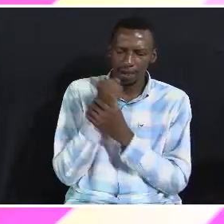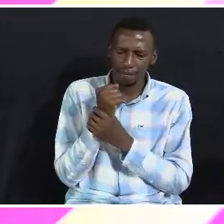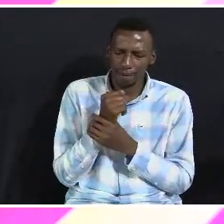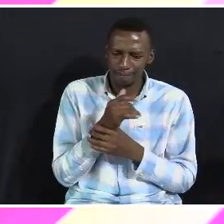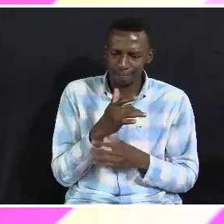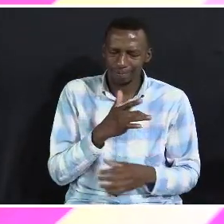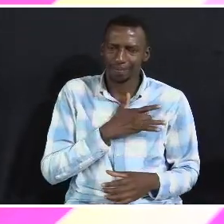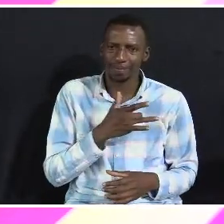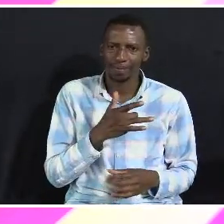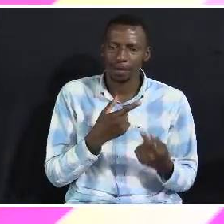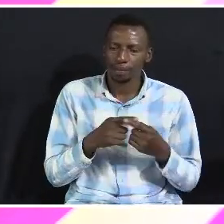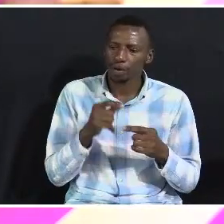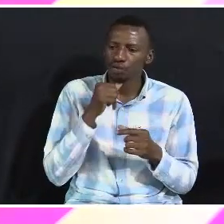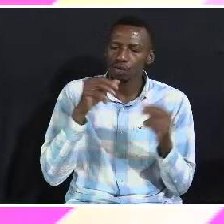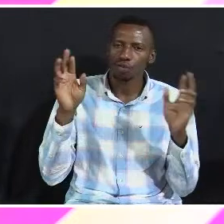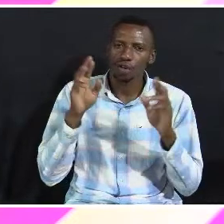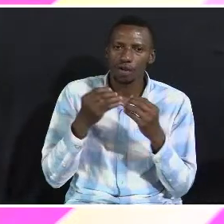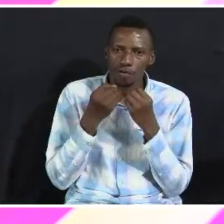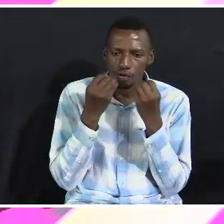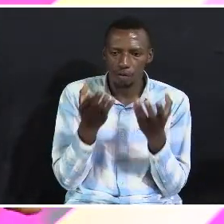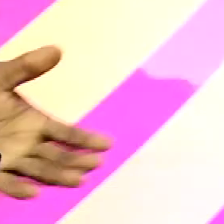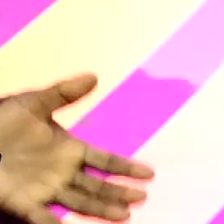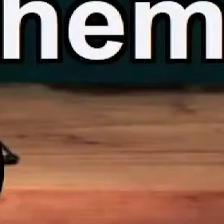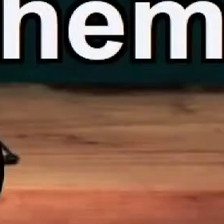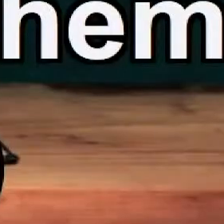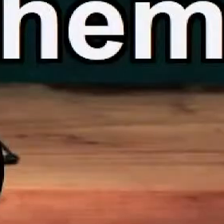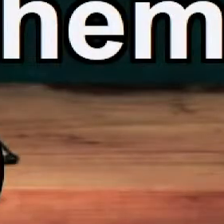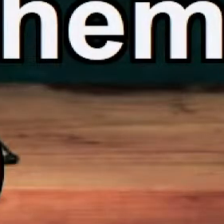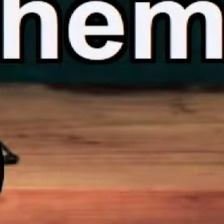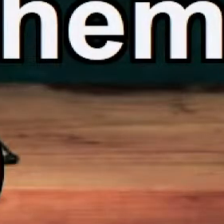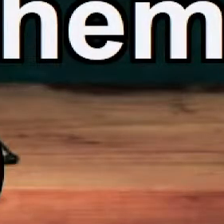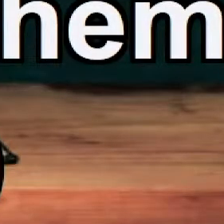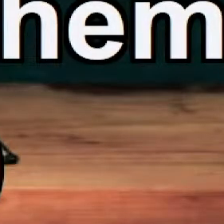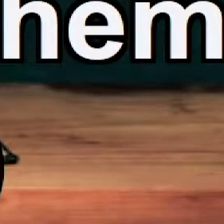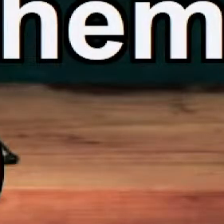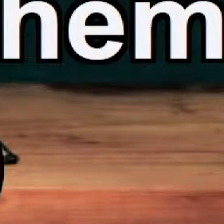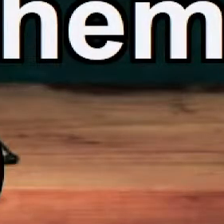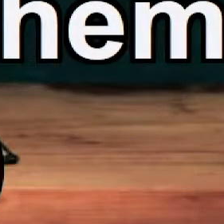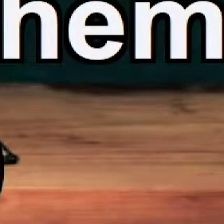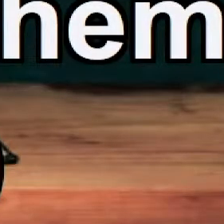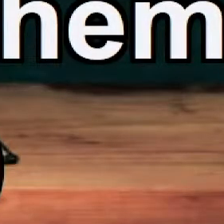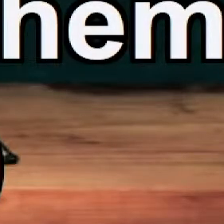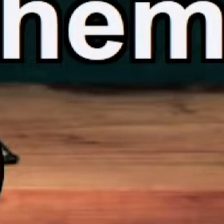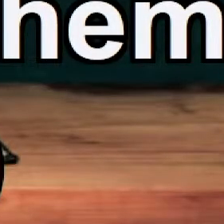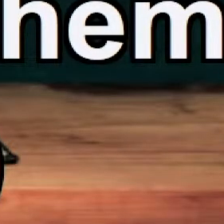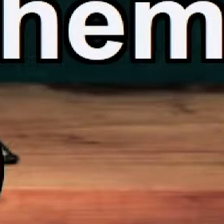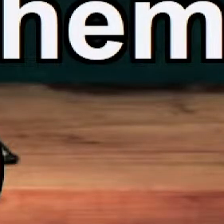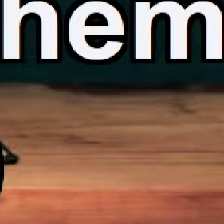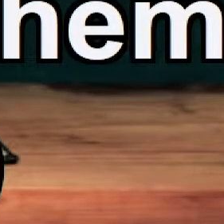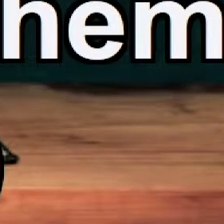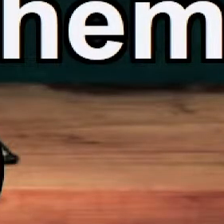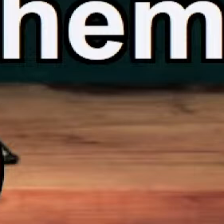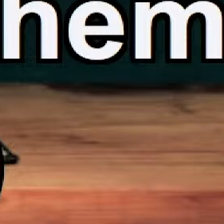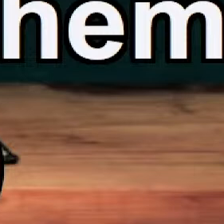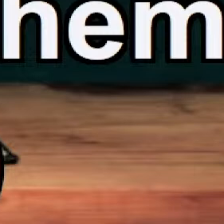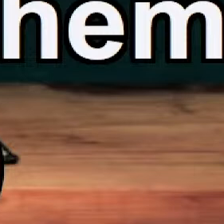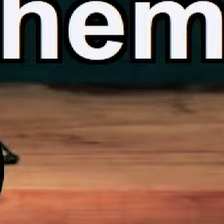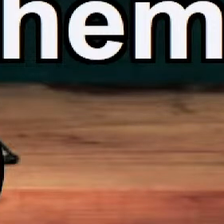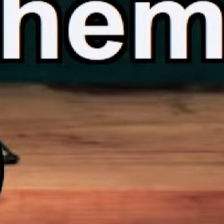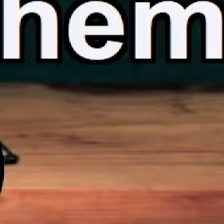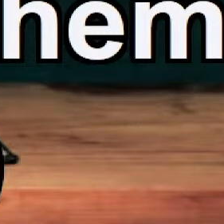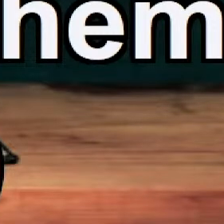tell him at this point. But he answered, 'My son, God would provide for himself the lamb for a burnt